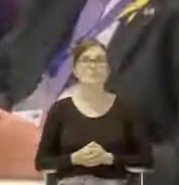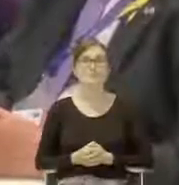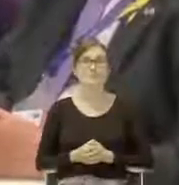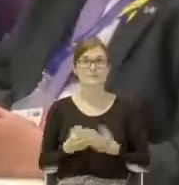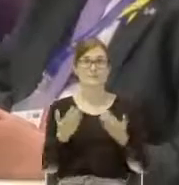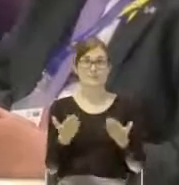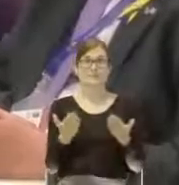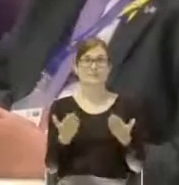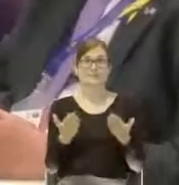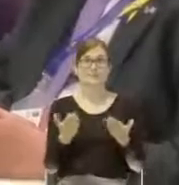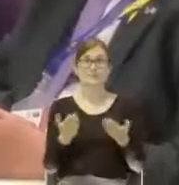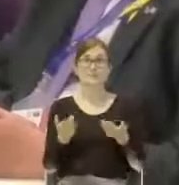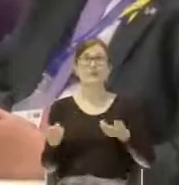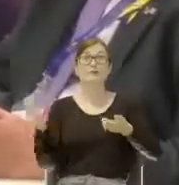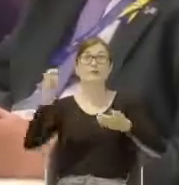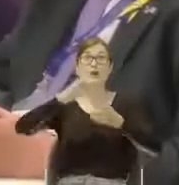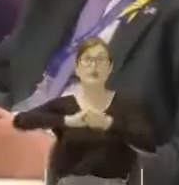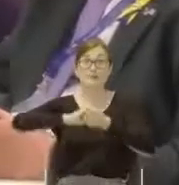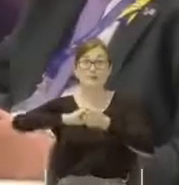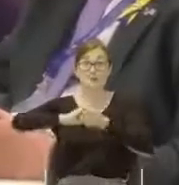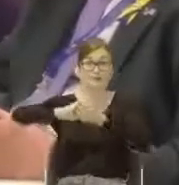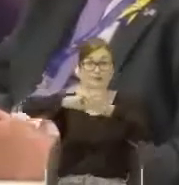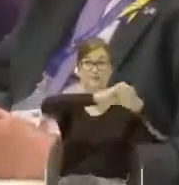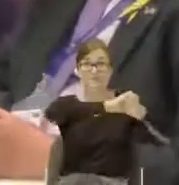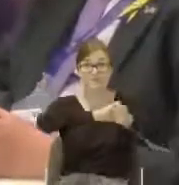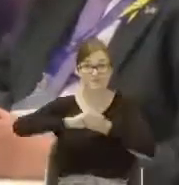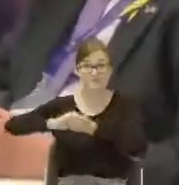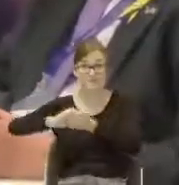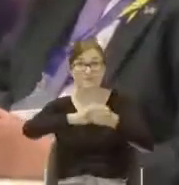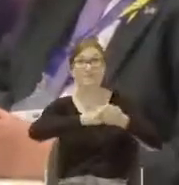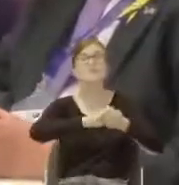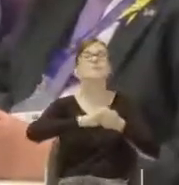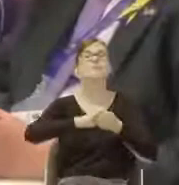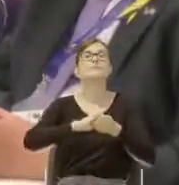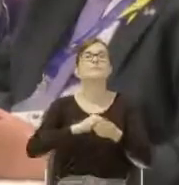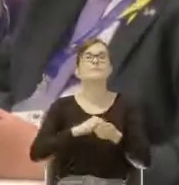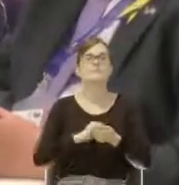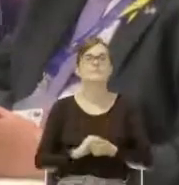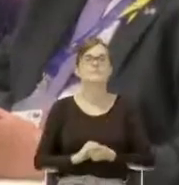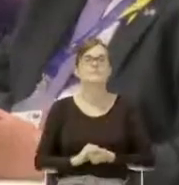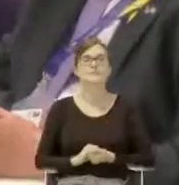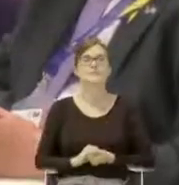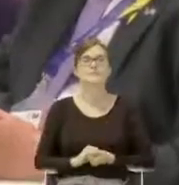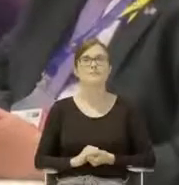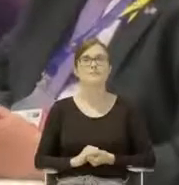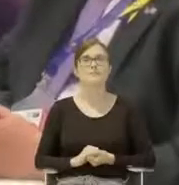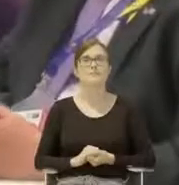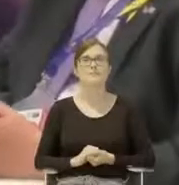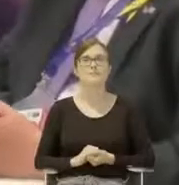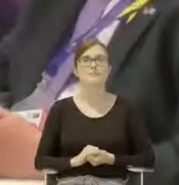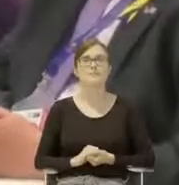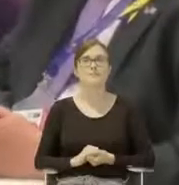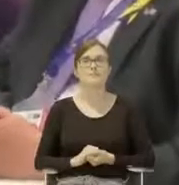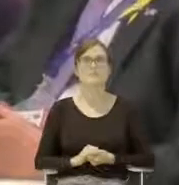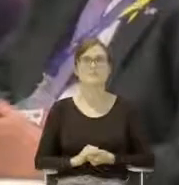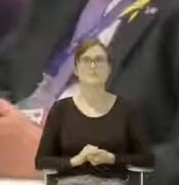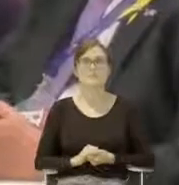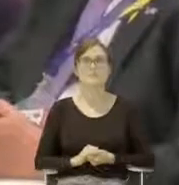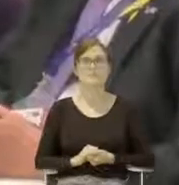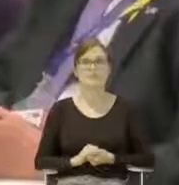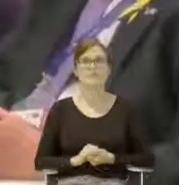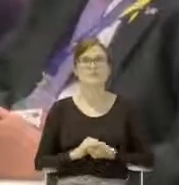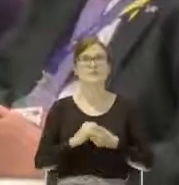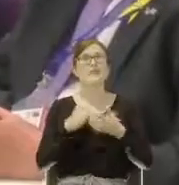platform. So this is not easy to have this. I think we work very closely with Global Task Force, with Emilia. It's not